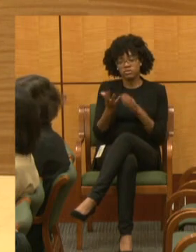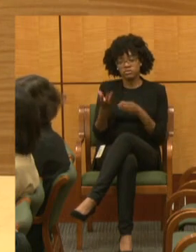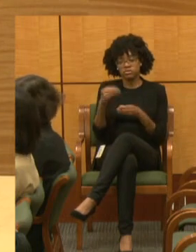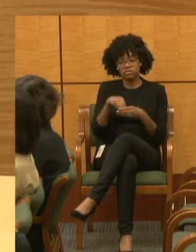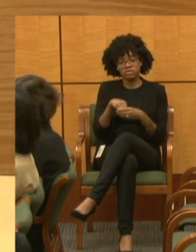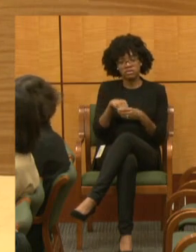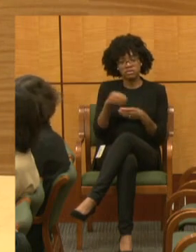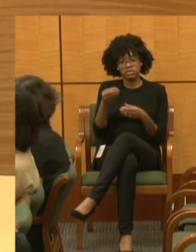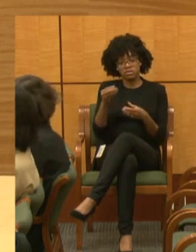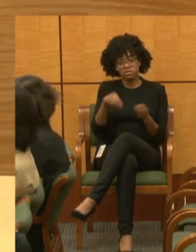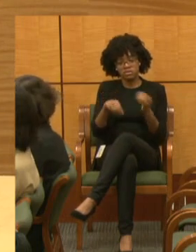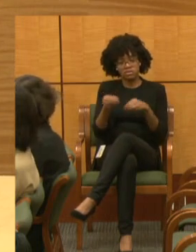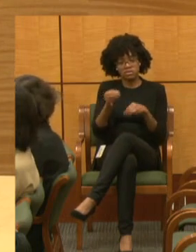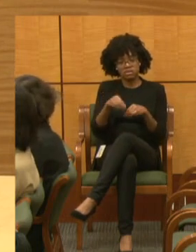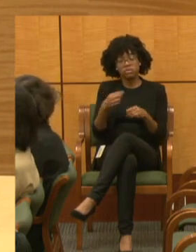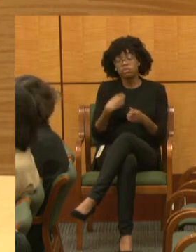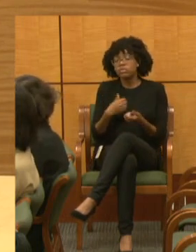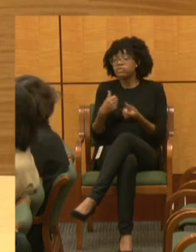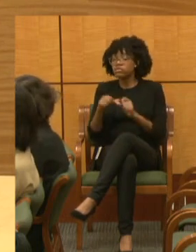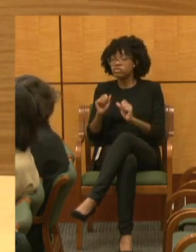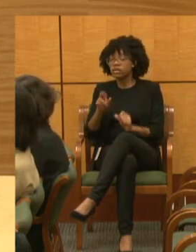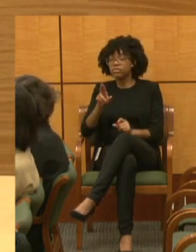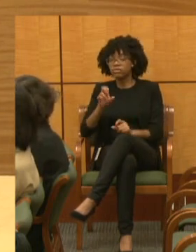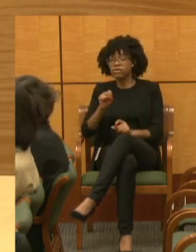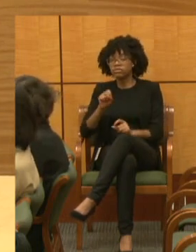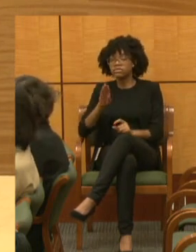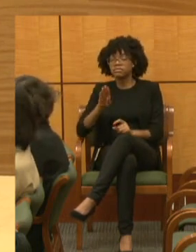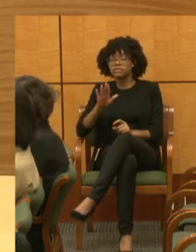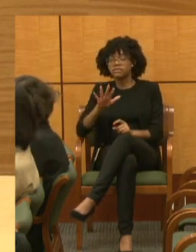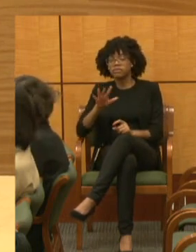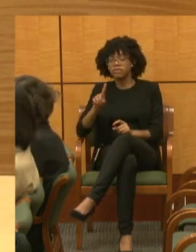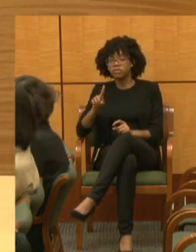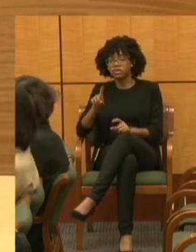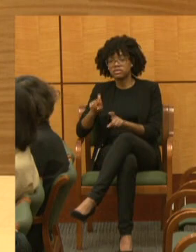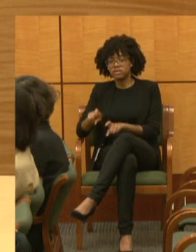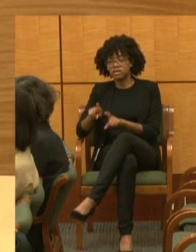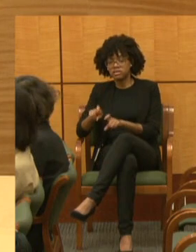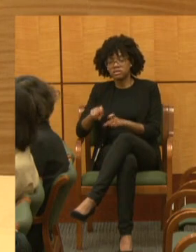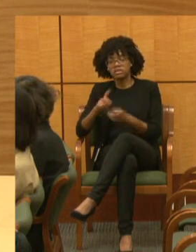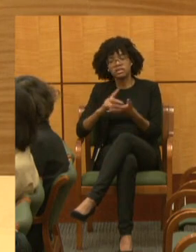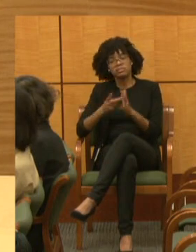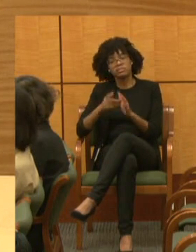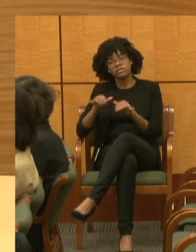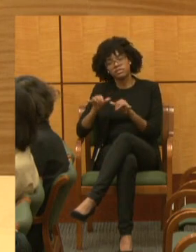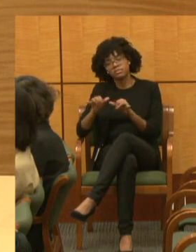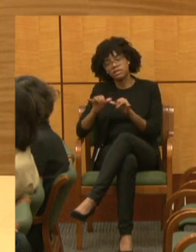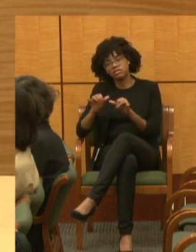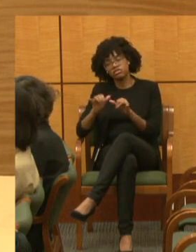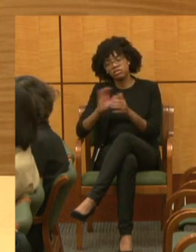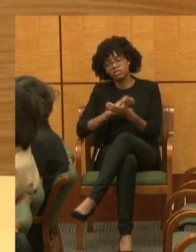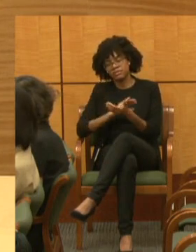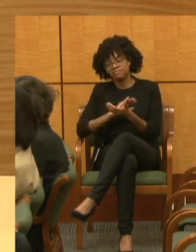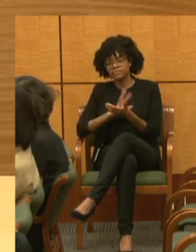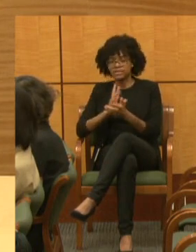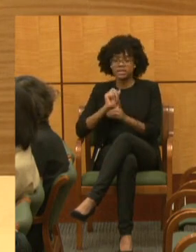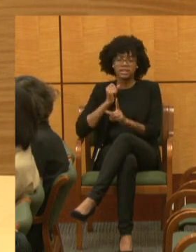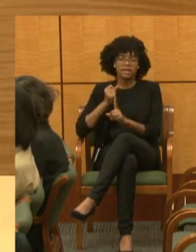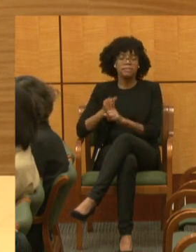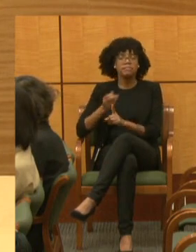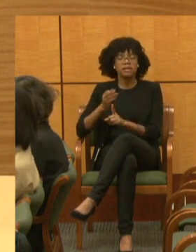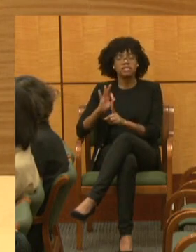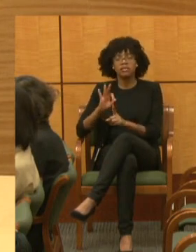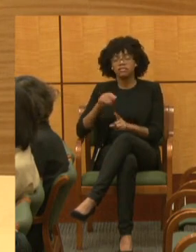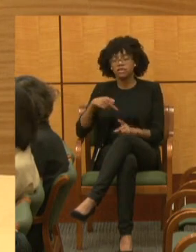doing USP 51 testing, which measures the efficacy of the preservatives that are in that particular preparation.